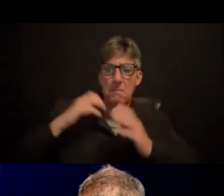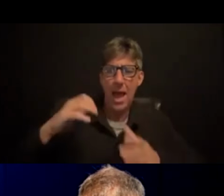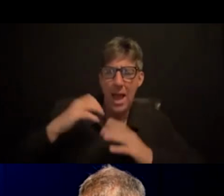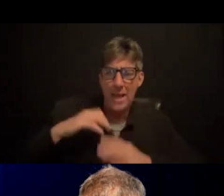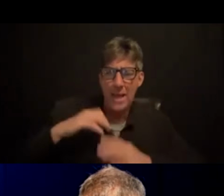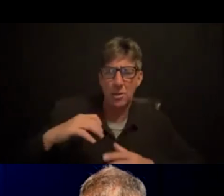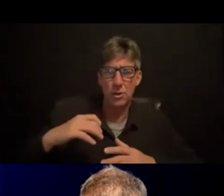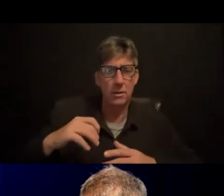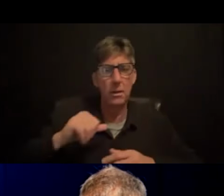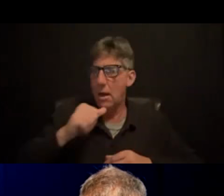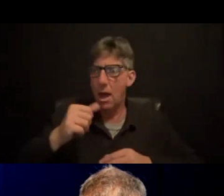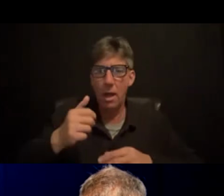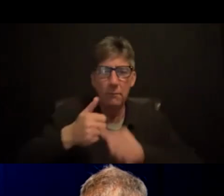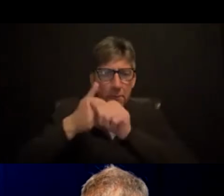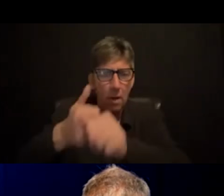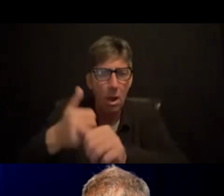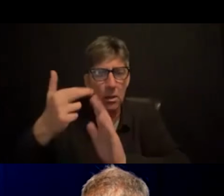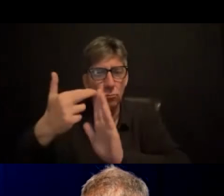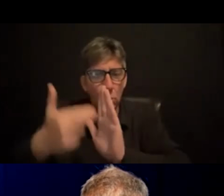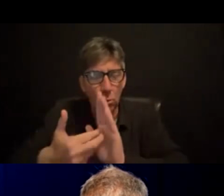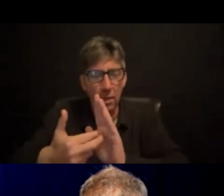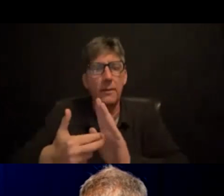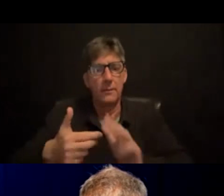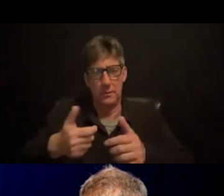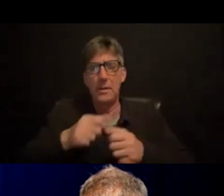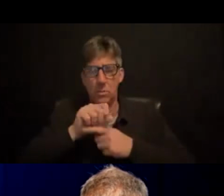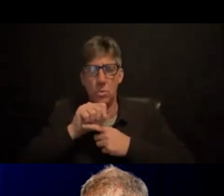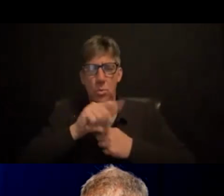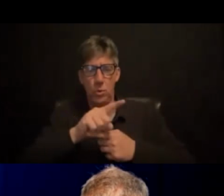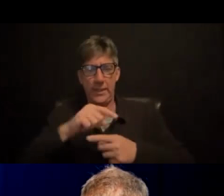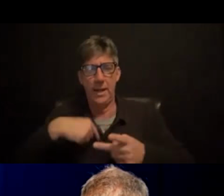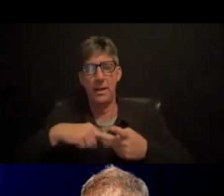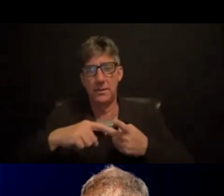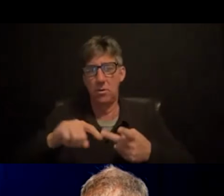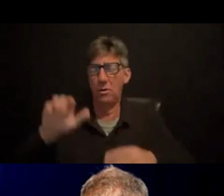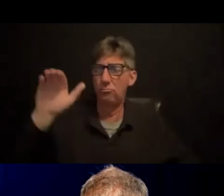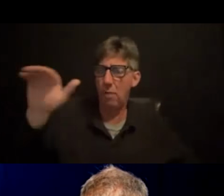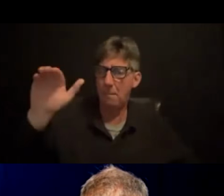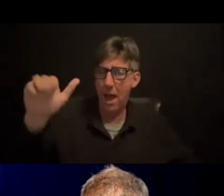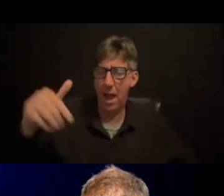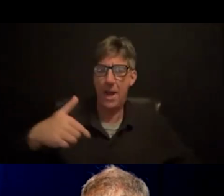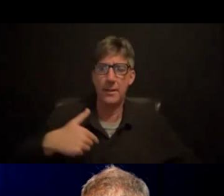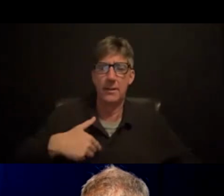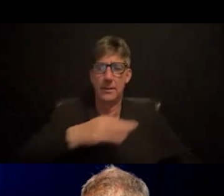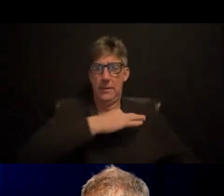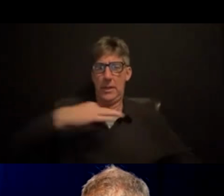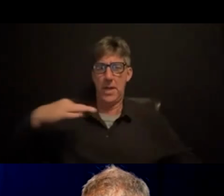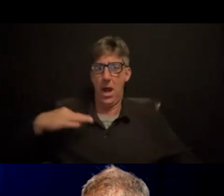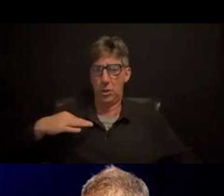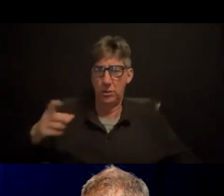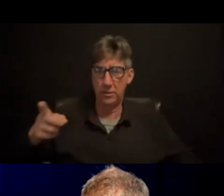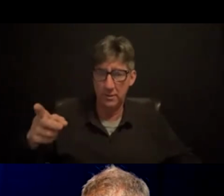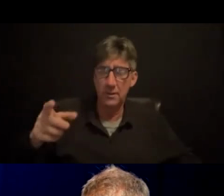us, and we do have and we can either look to remind conductors and or to add